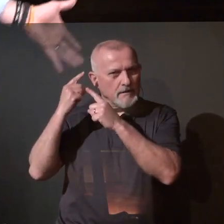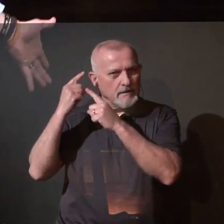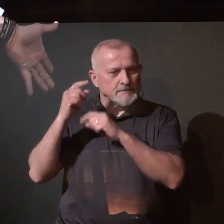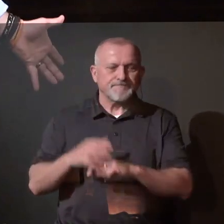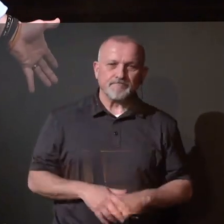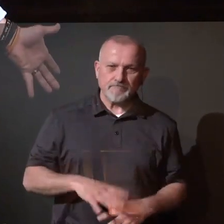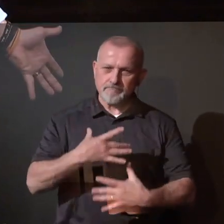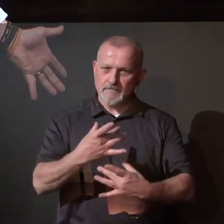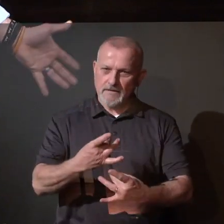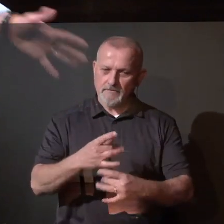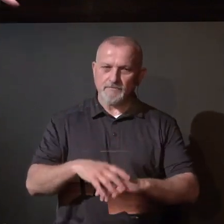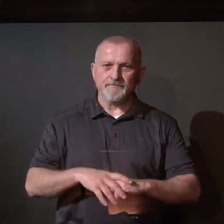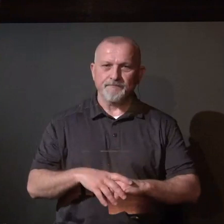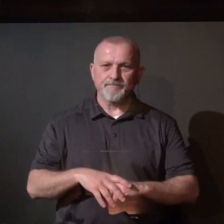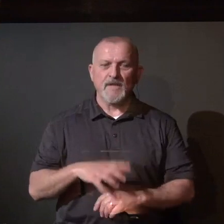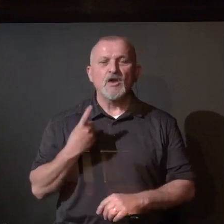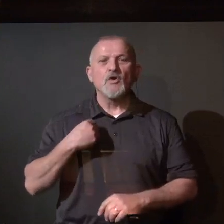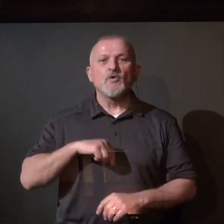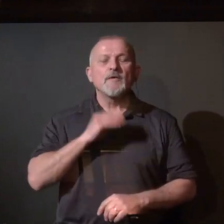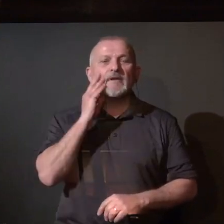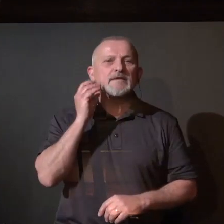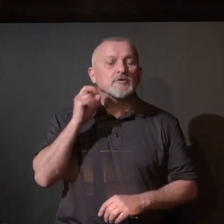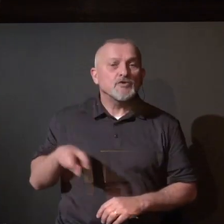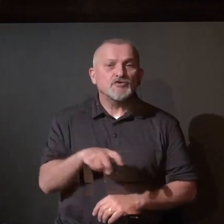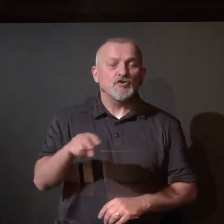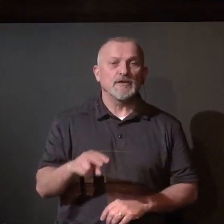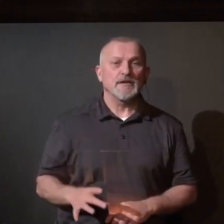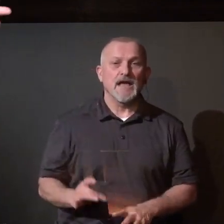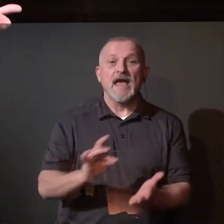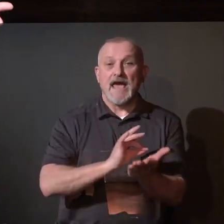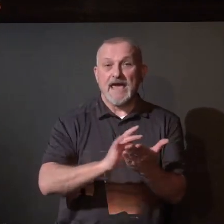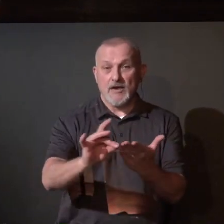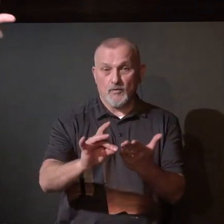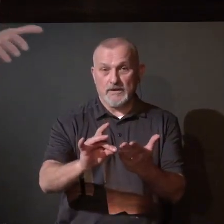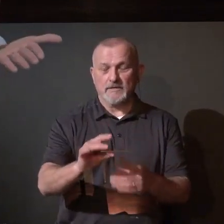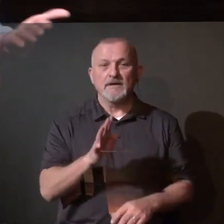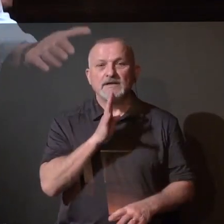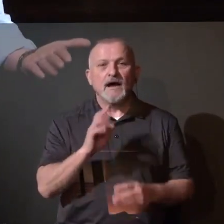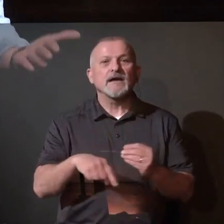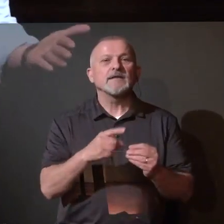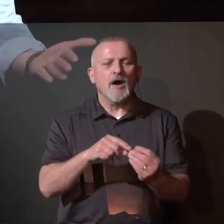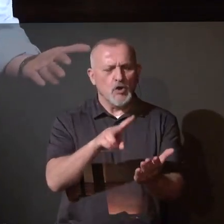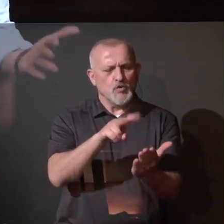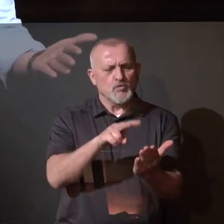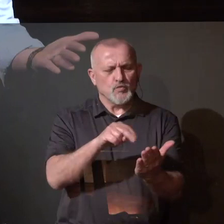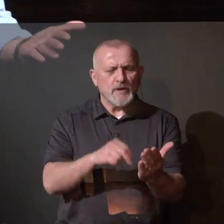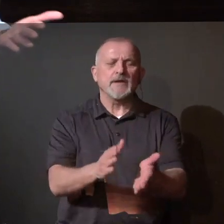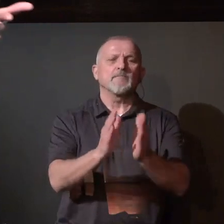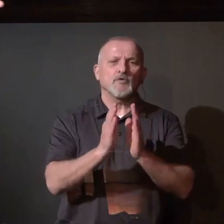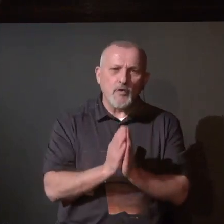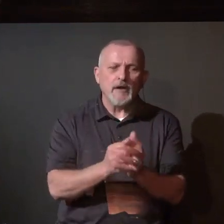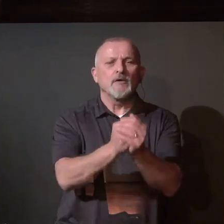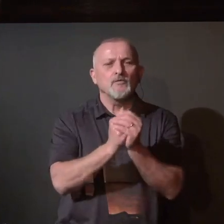not ironic at all. We've been on this journey for 8 weeks talking about reading God's word, about prayer, about worship, about